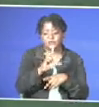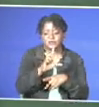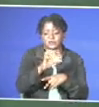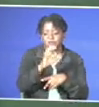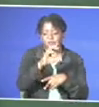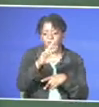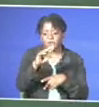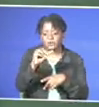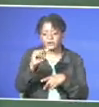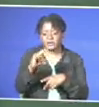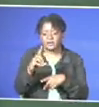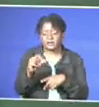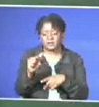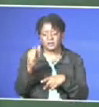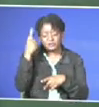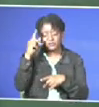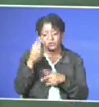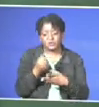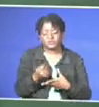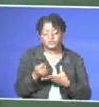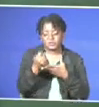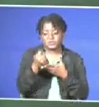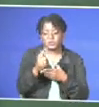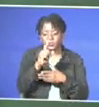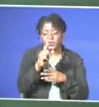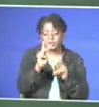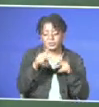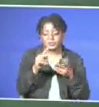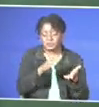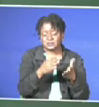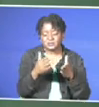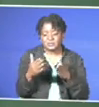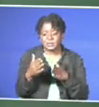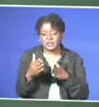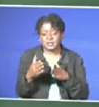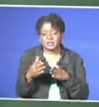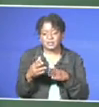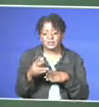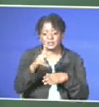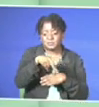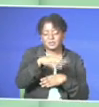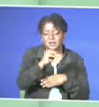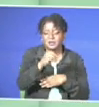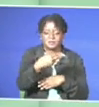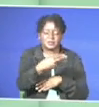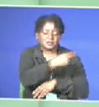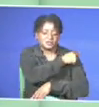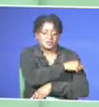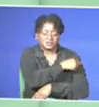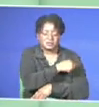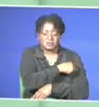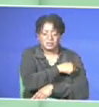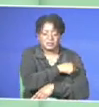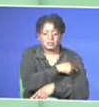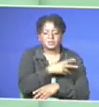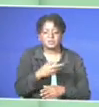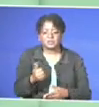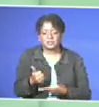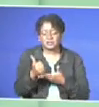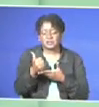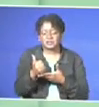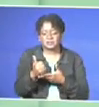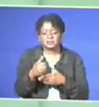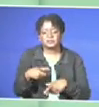fatally injured. The Princess Margaret Hospital, in conjunction with its healthcare partners in the Department of Public Health, facilitated